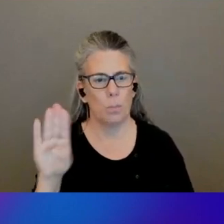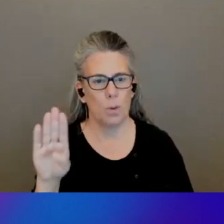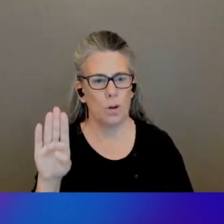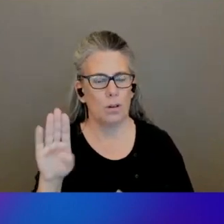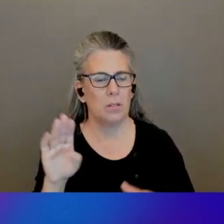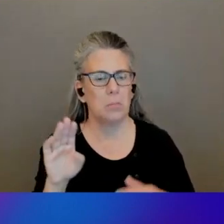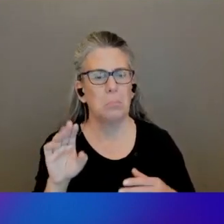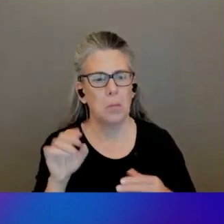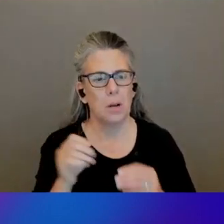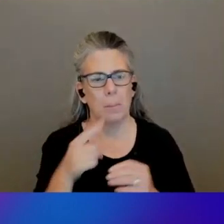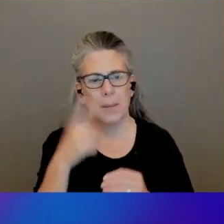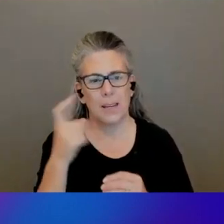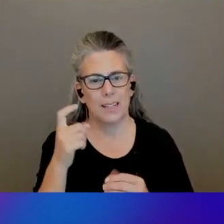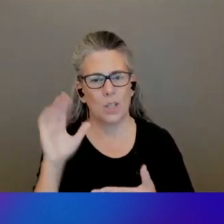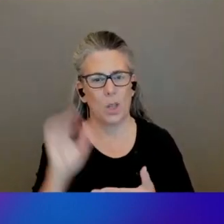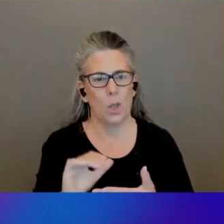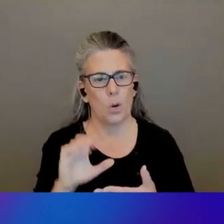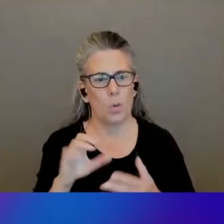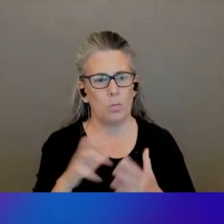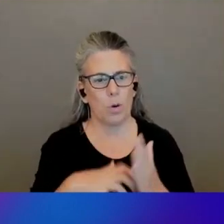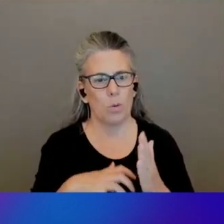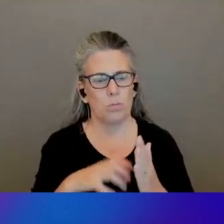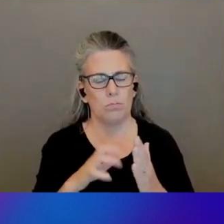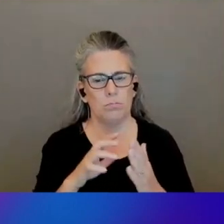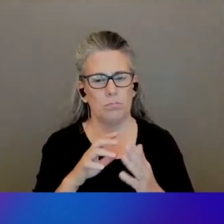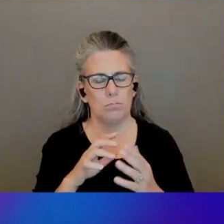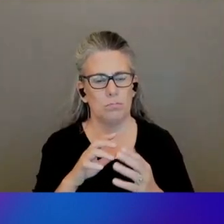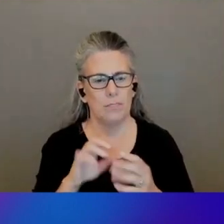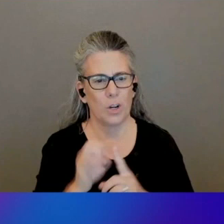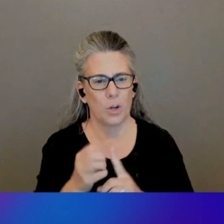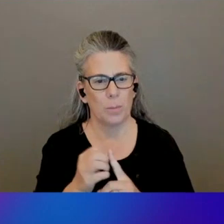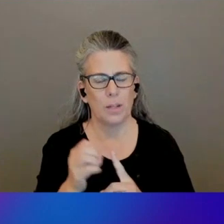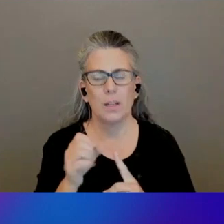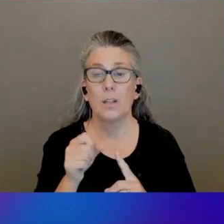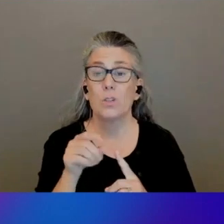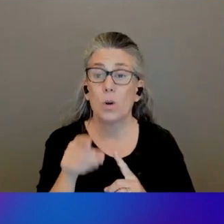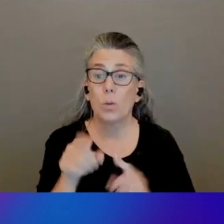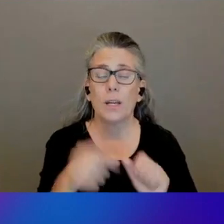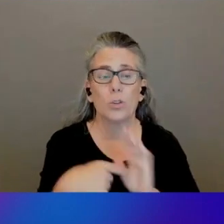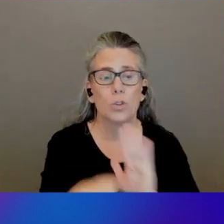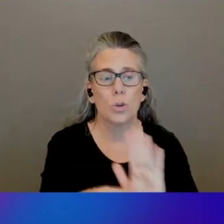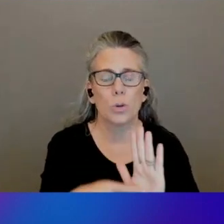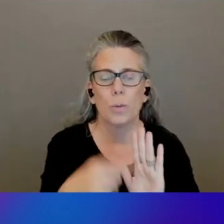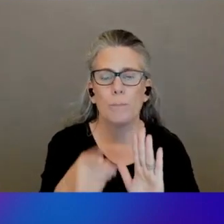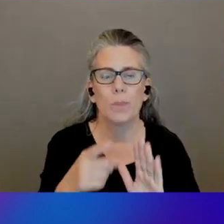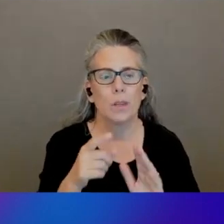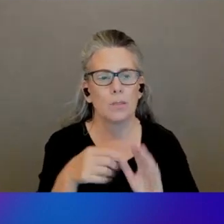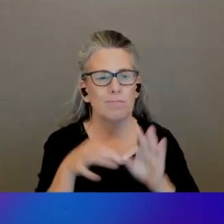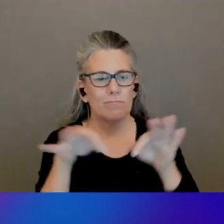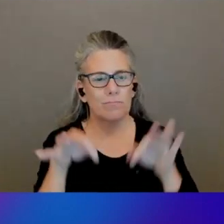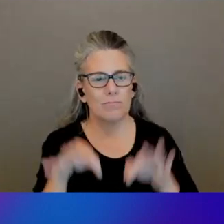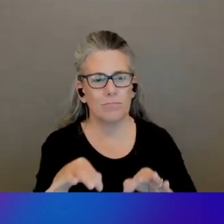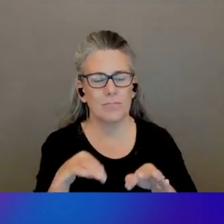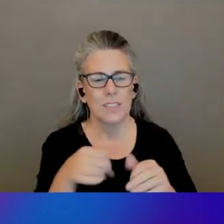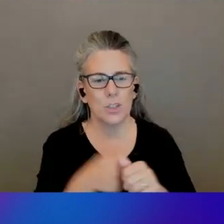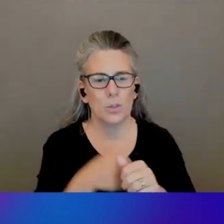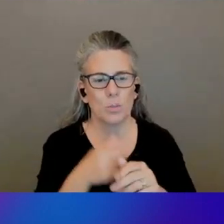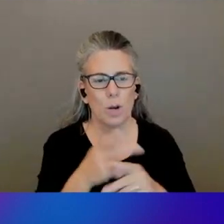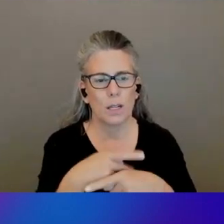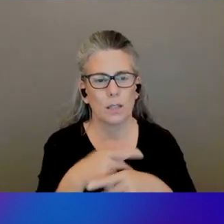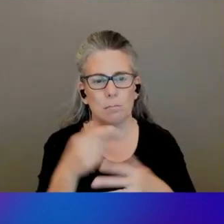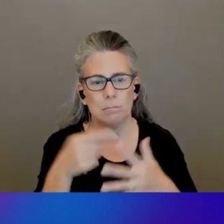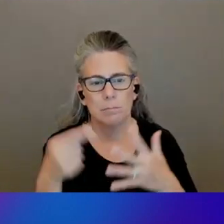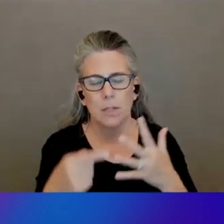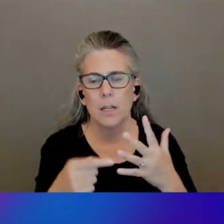So as we go through, just kind of show you, we can walk through the product, a few screenshots, can